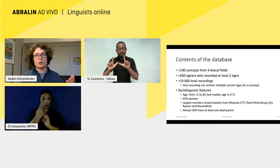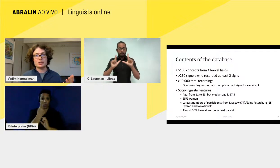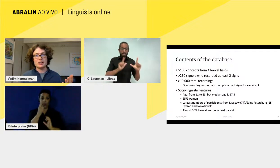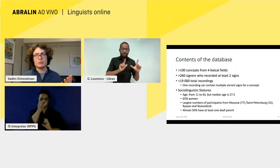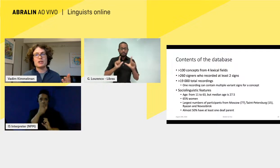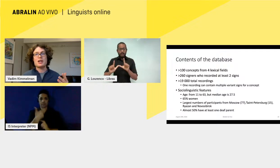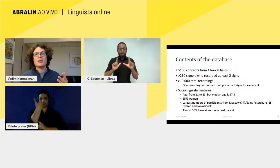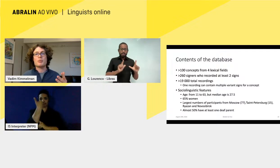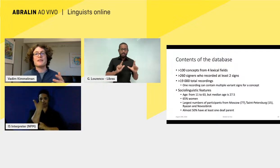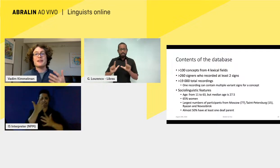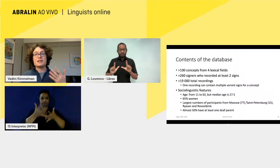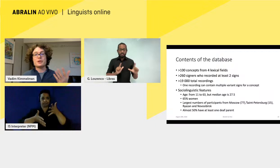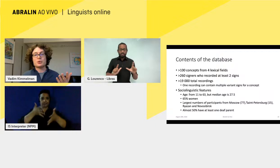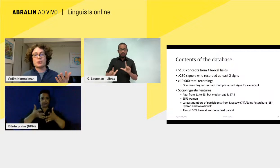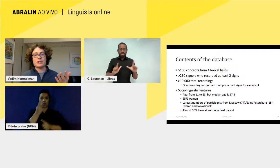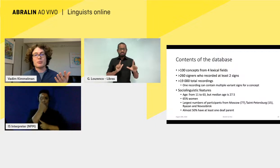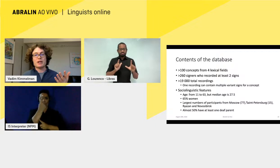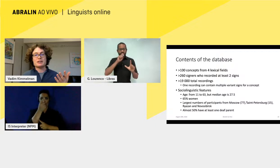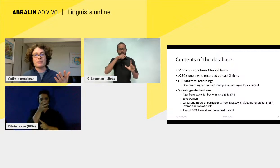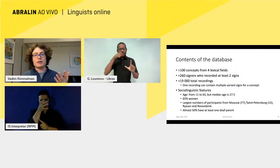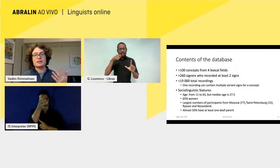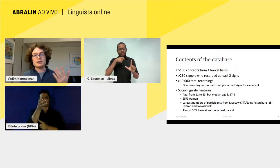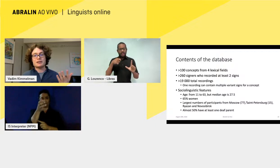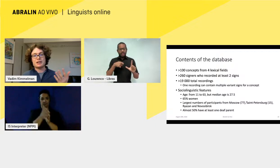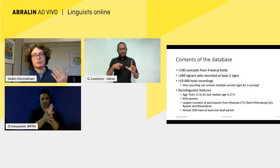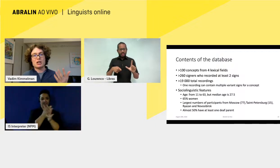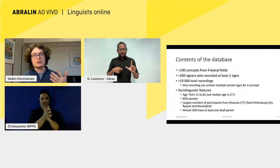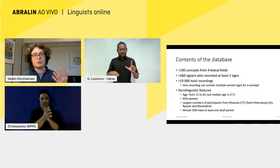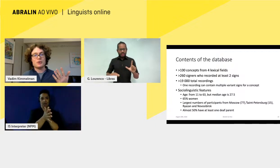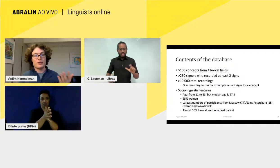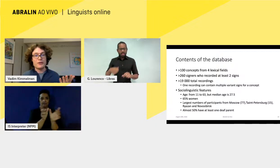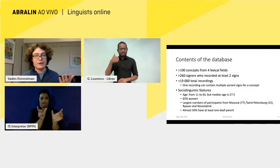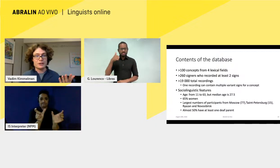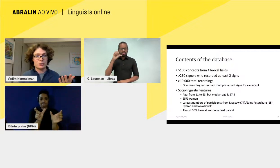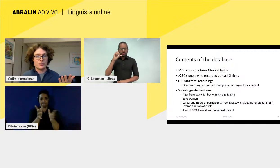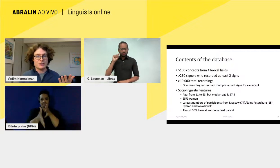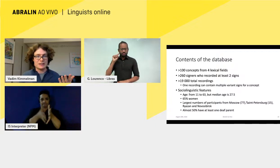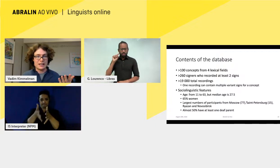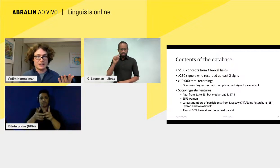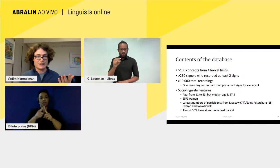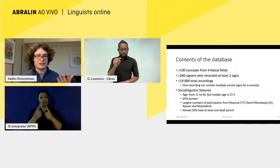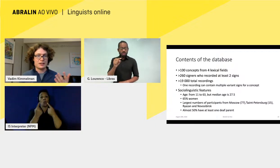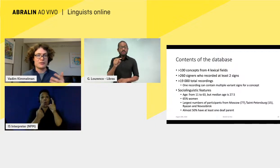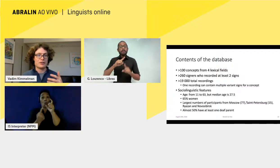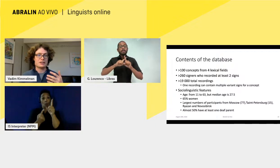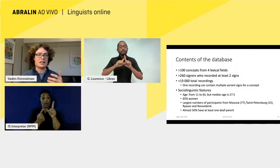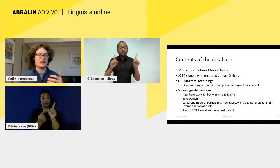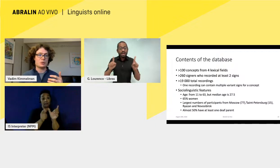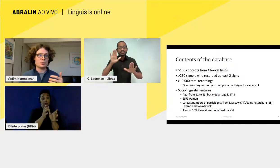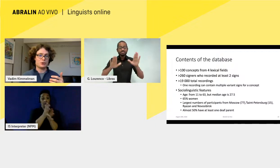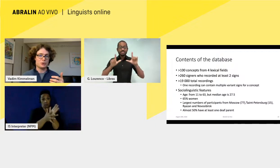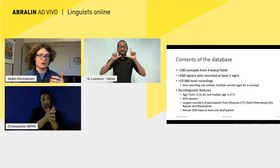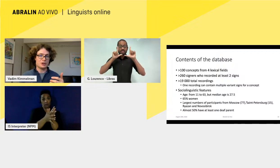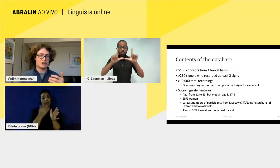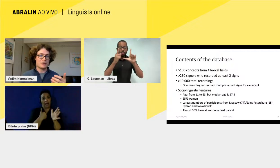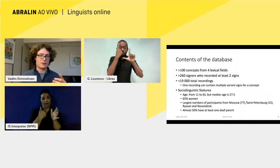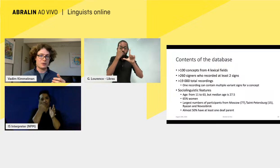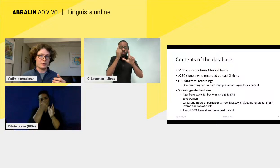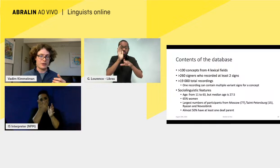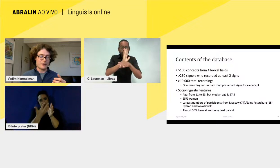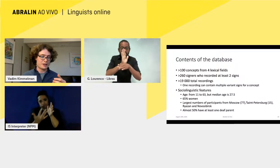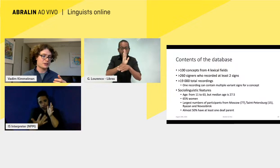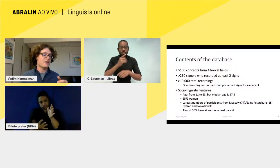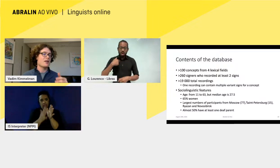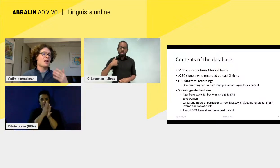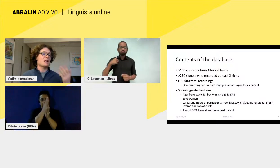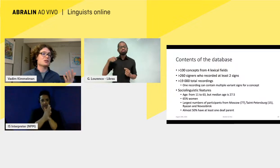for one concept, but that recording might contain multiple variants of a sign if the signer produces